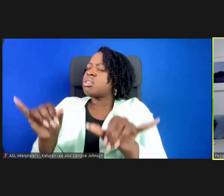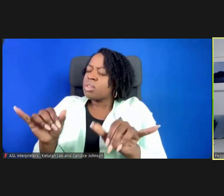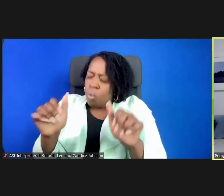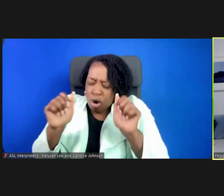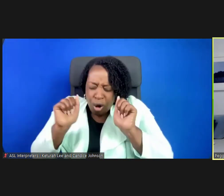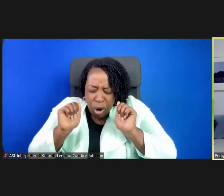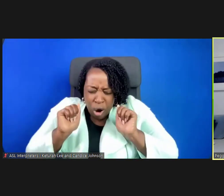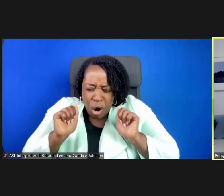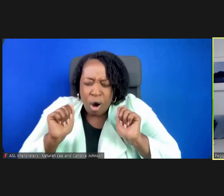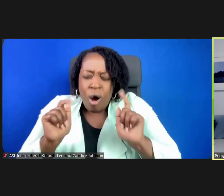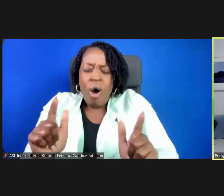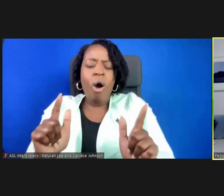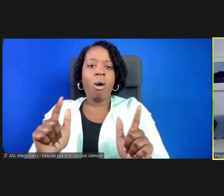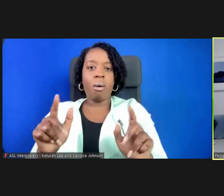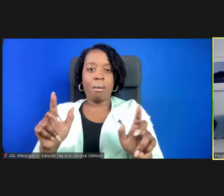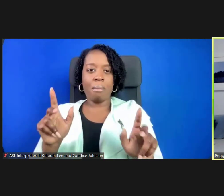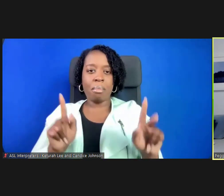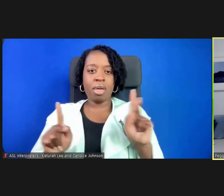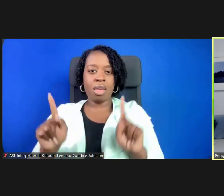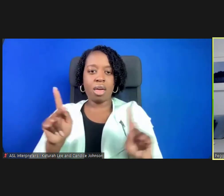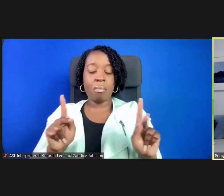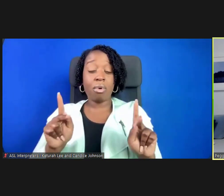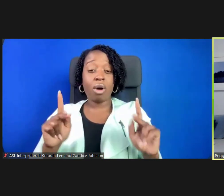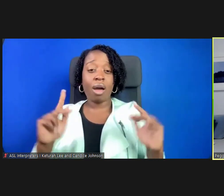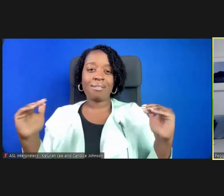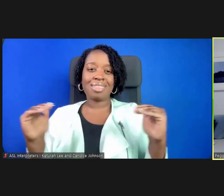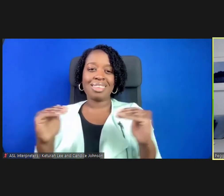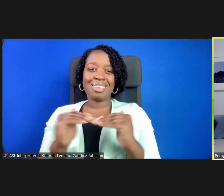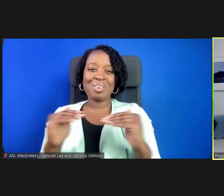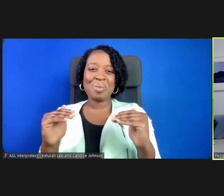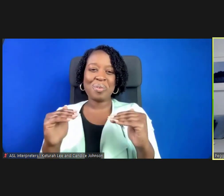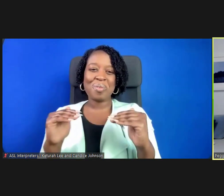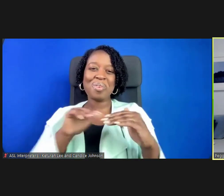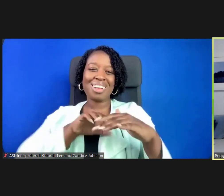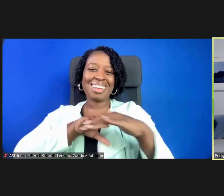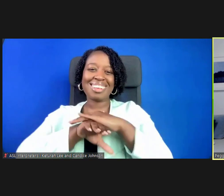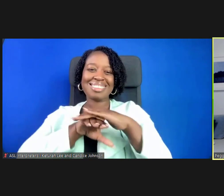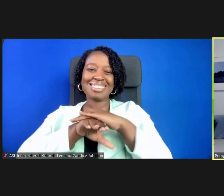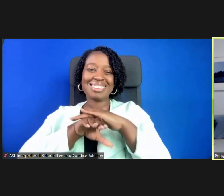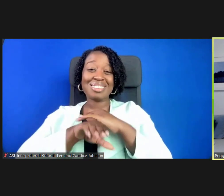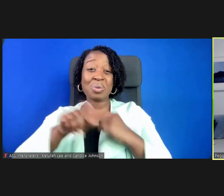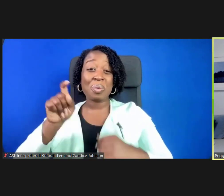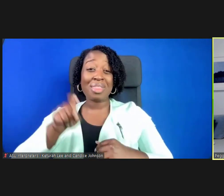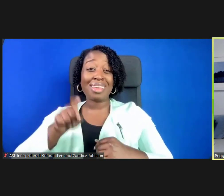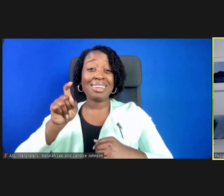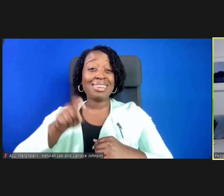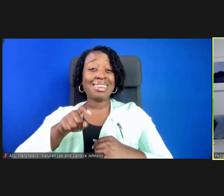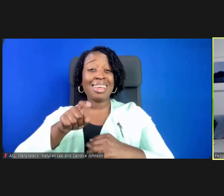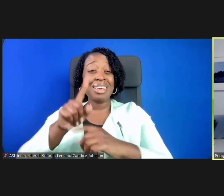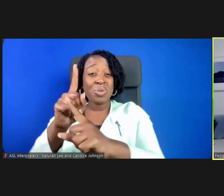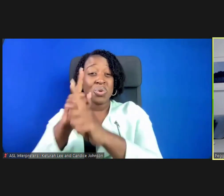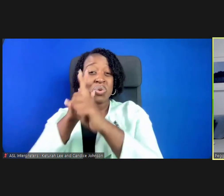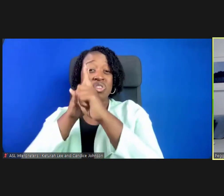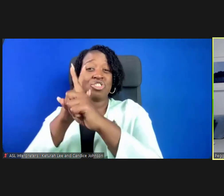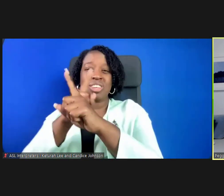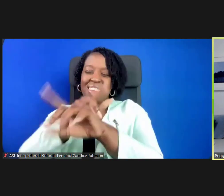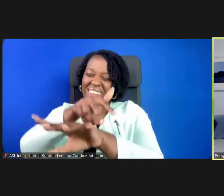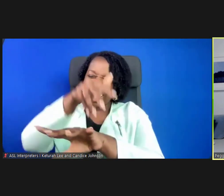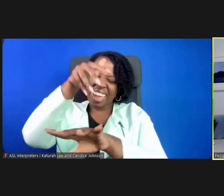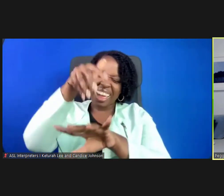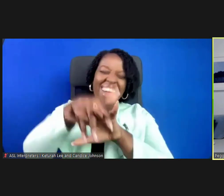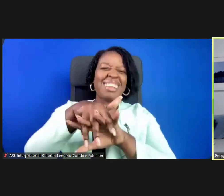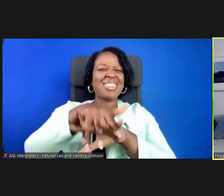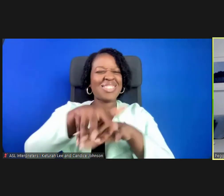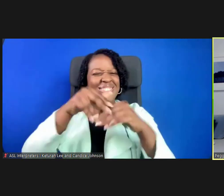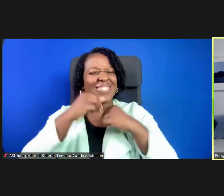have equal access to what they need to achieve integrated health, where